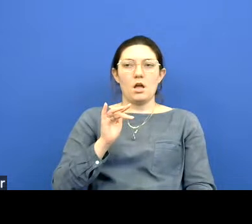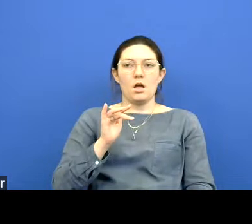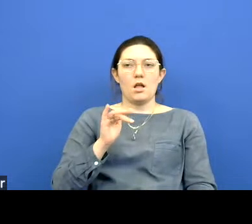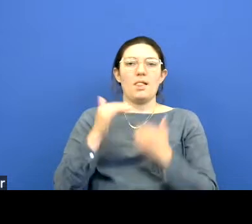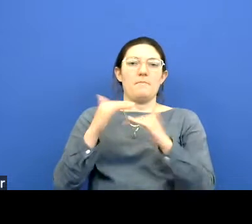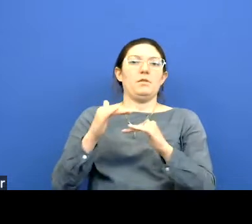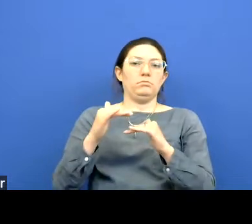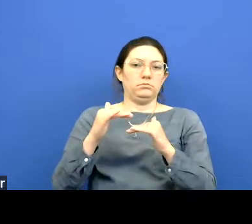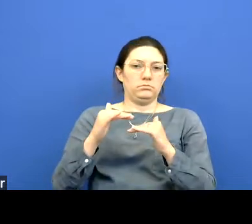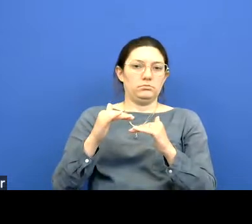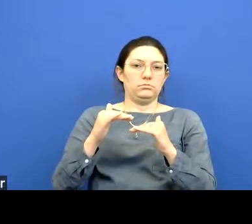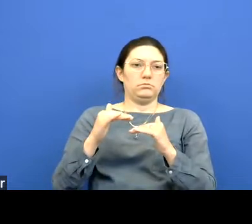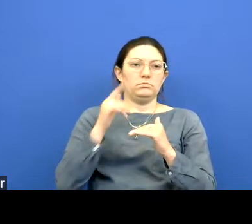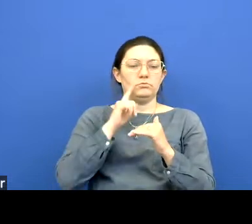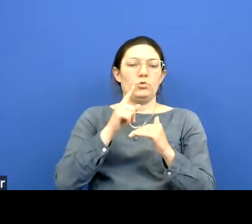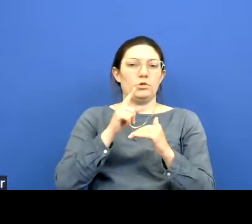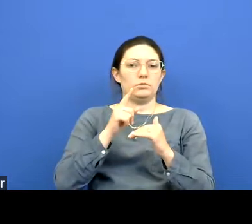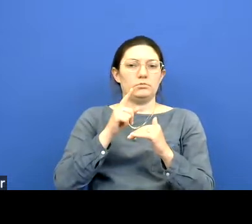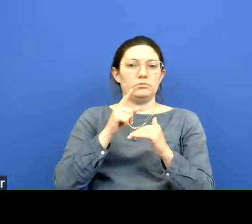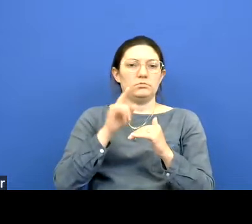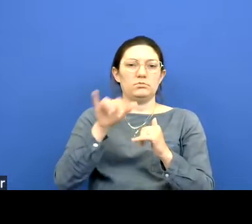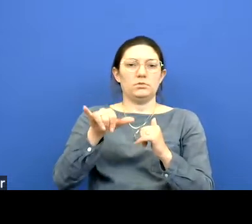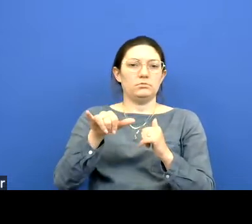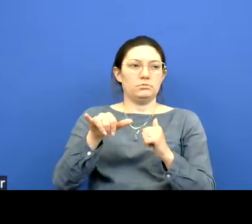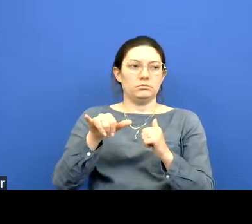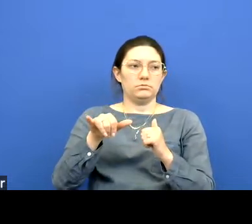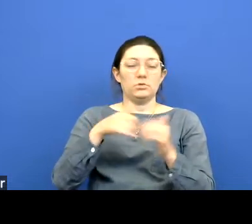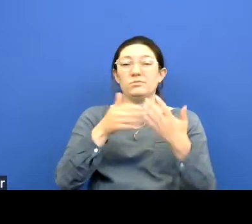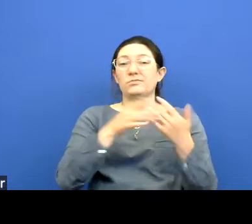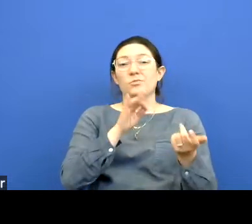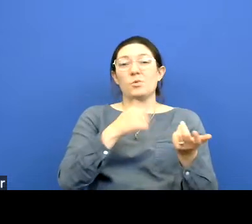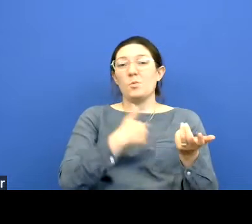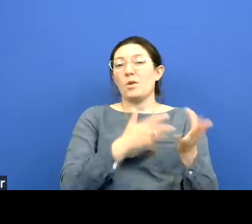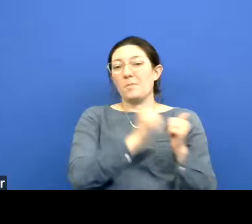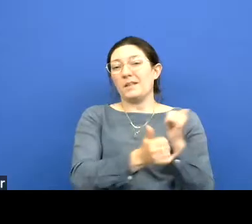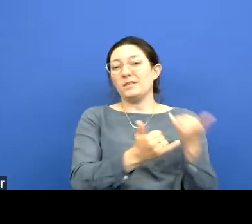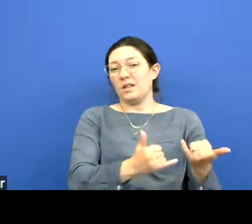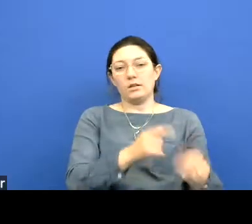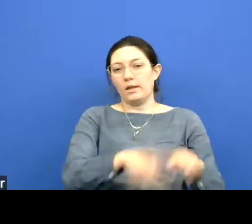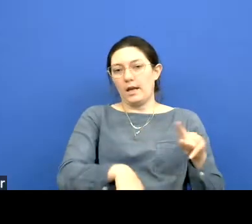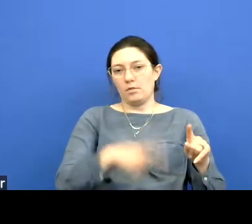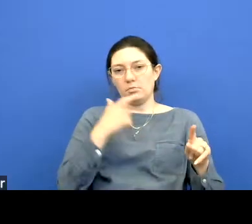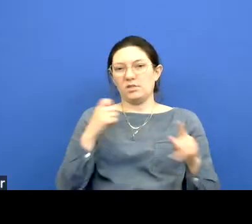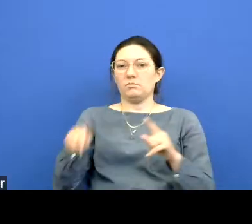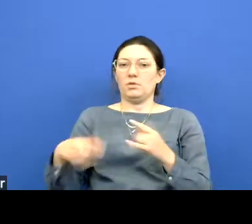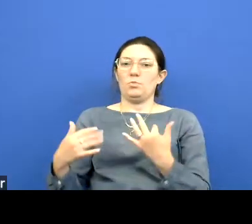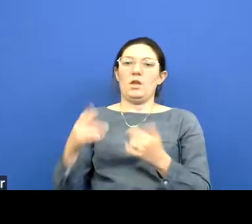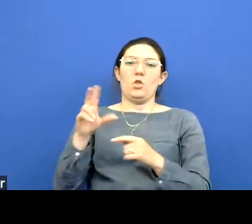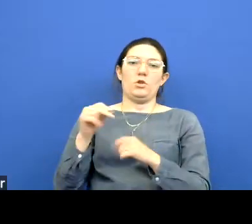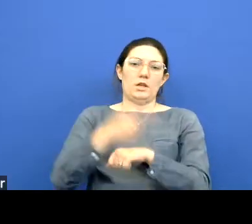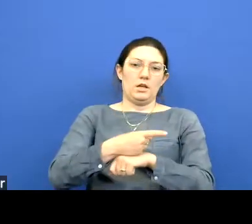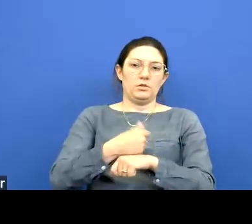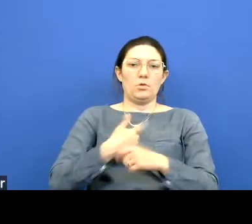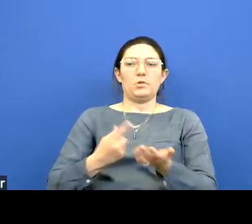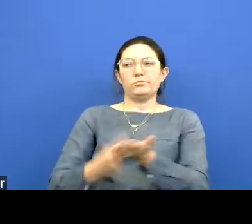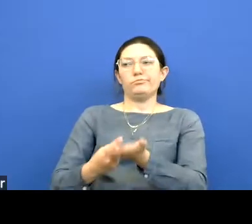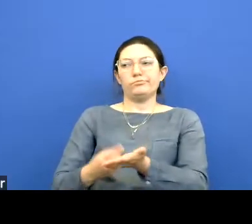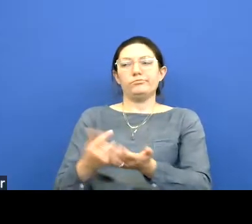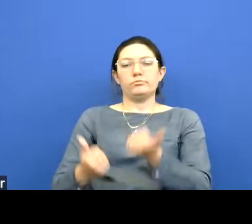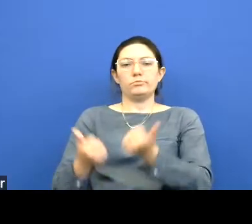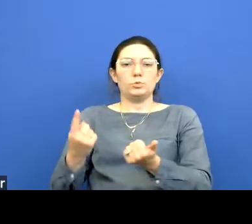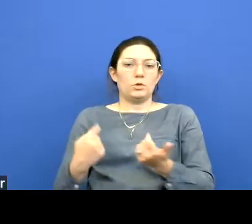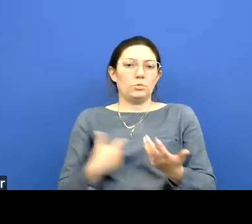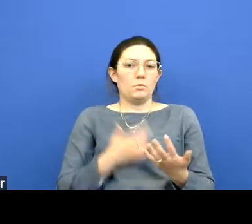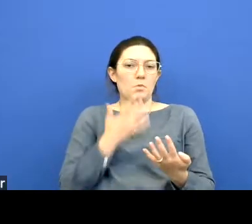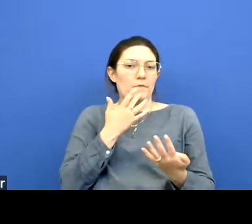limit anyways. We even if we wanted to, we couldn't pass it today, but I just wanted to have this discussion, see which form we want the local law. And it sounds